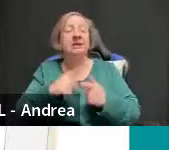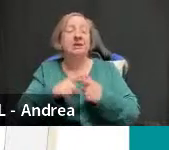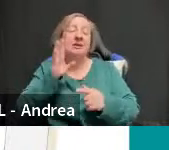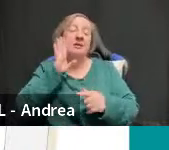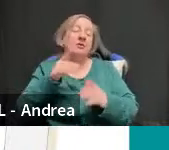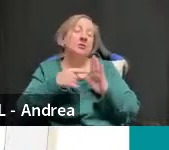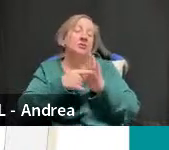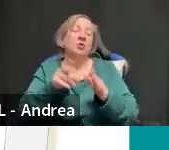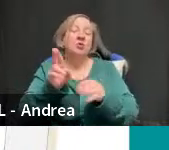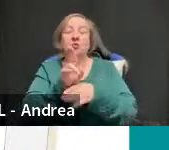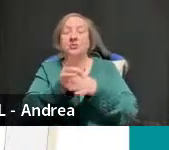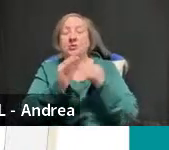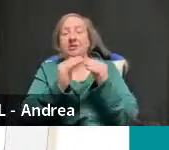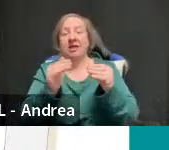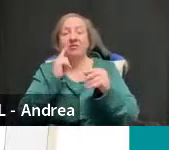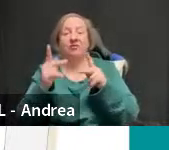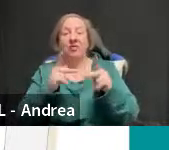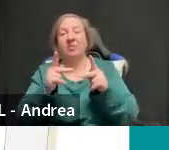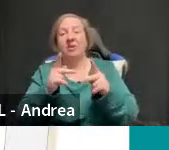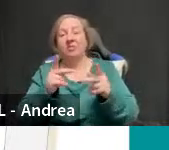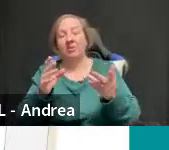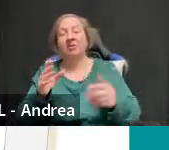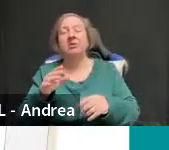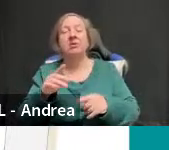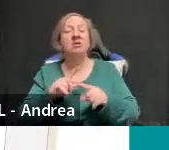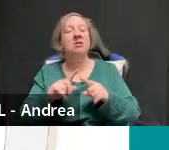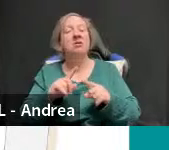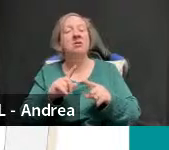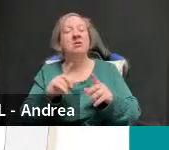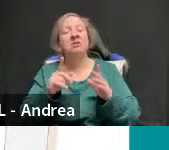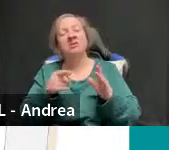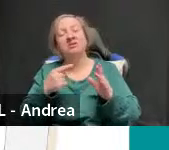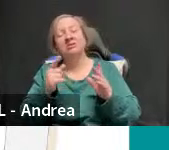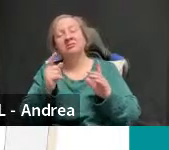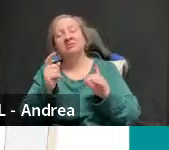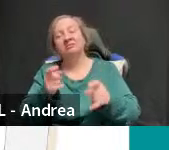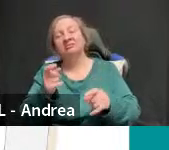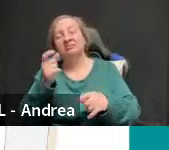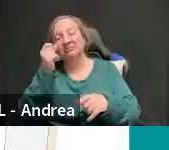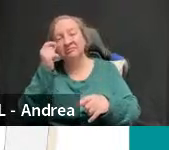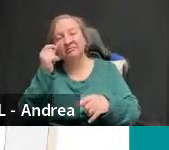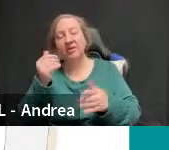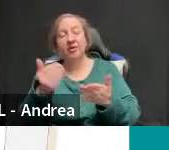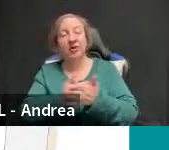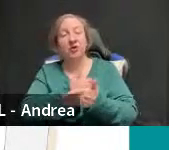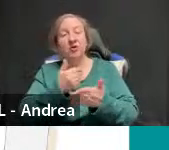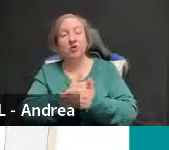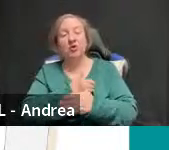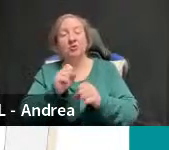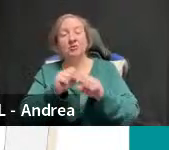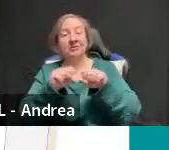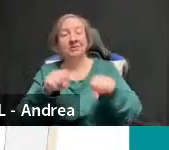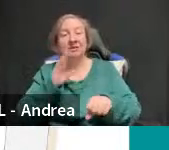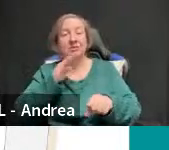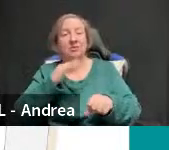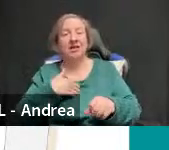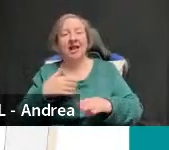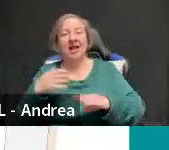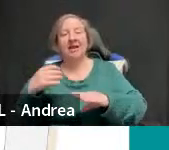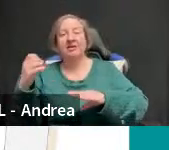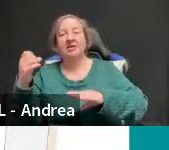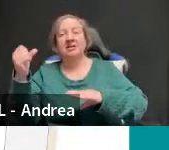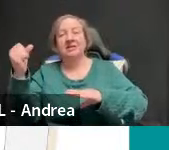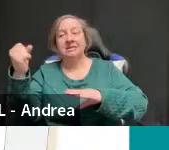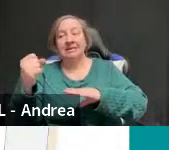people that come and go. But so to orient you, the new facility will have a southbound off ramp, and so there's a